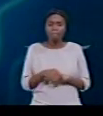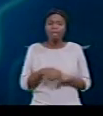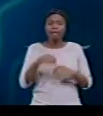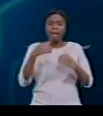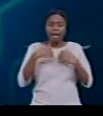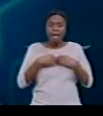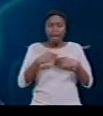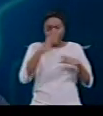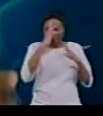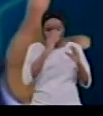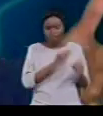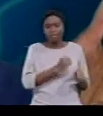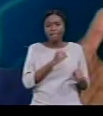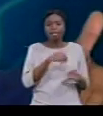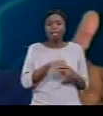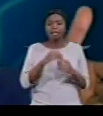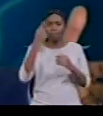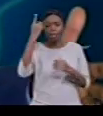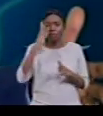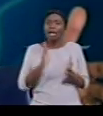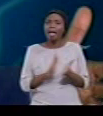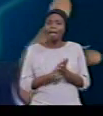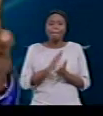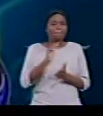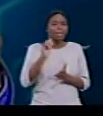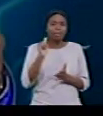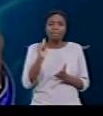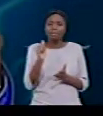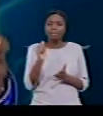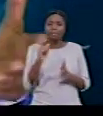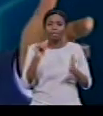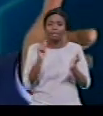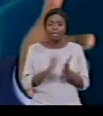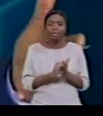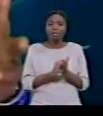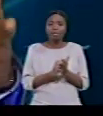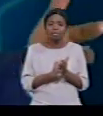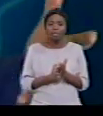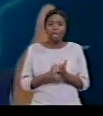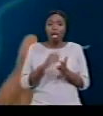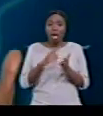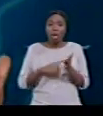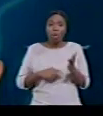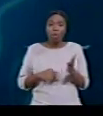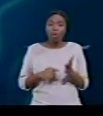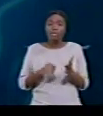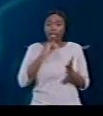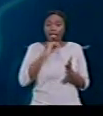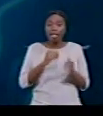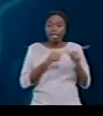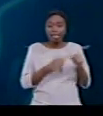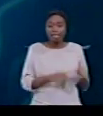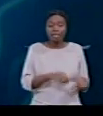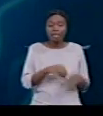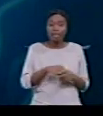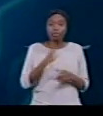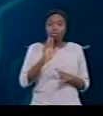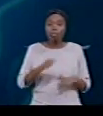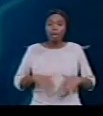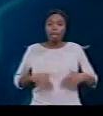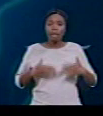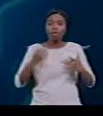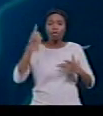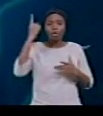God. Believe that what is remaining in your life, God is